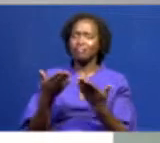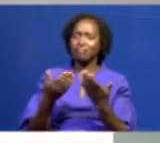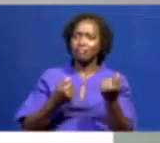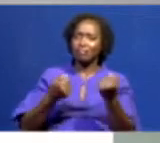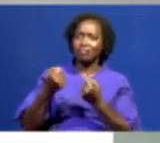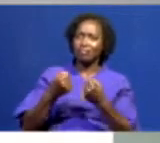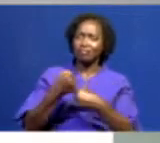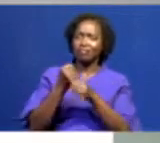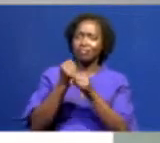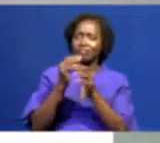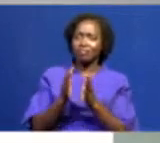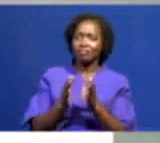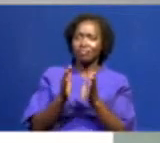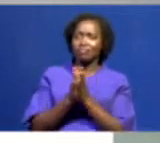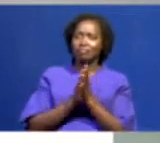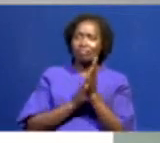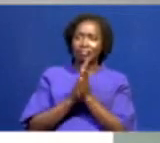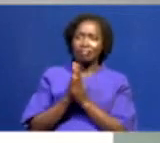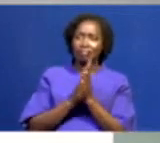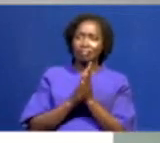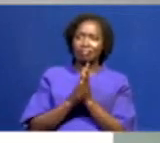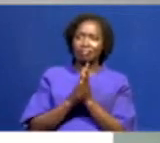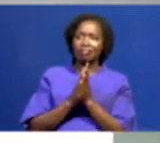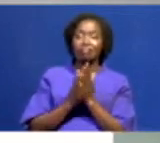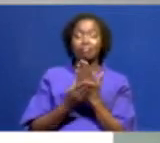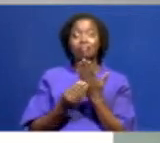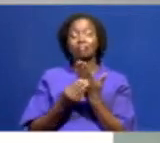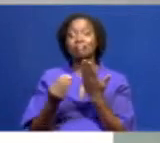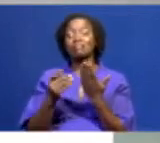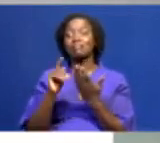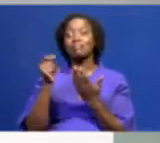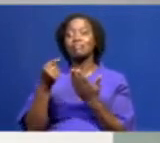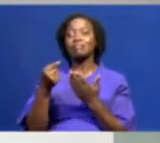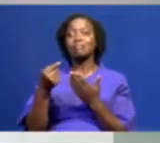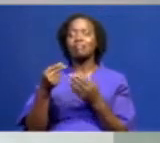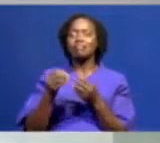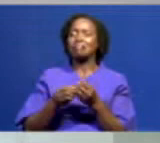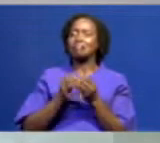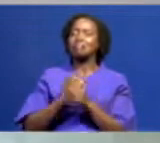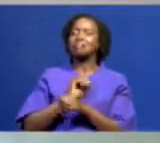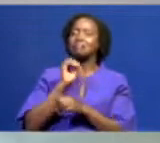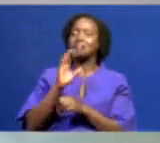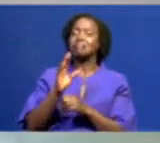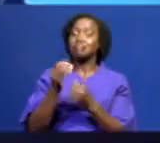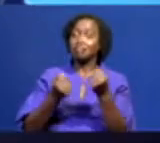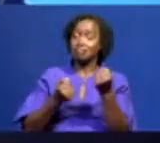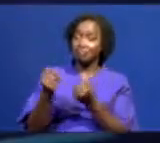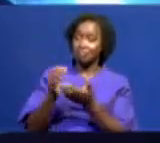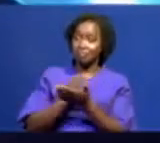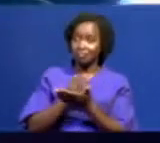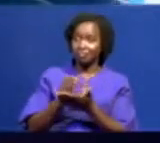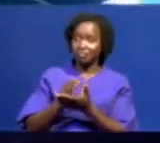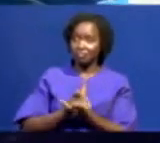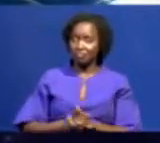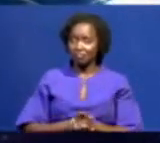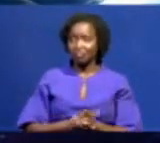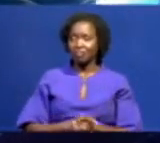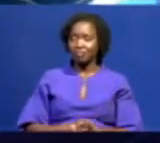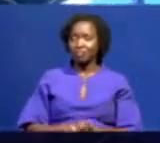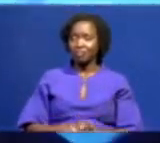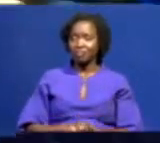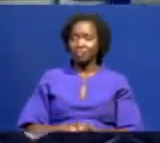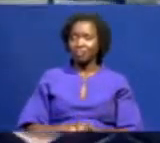manufacturers are angling for a piece of the Kenya hybrid vehicle segment. Allan Aoko has